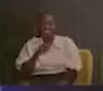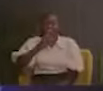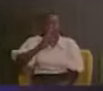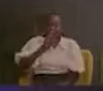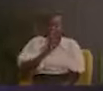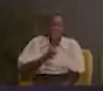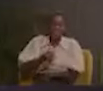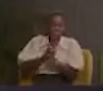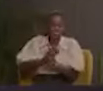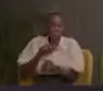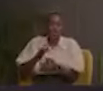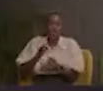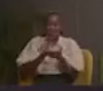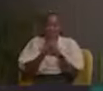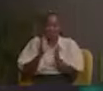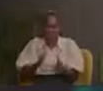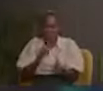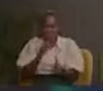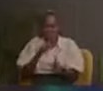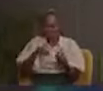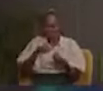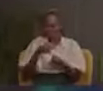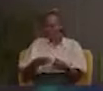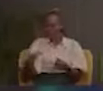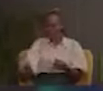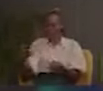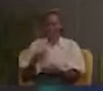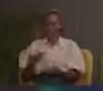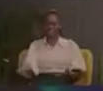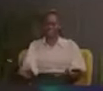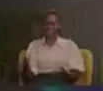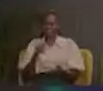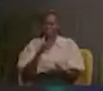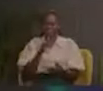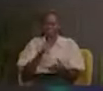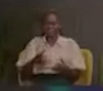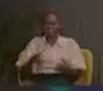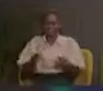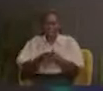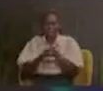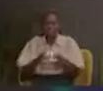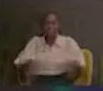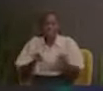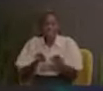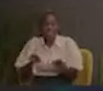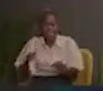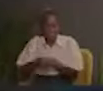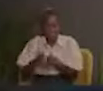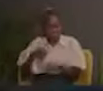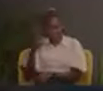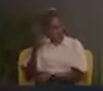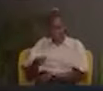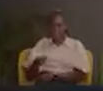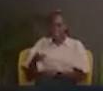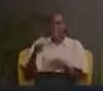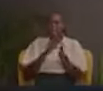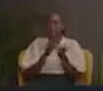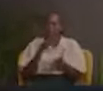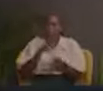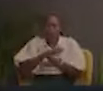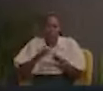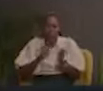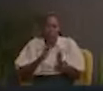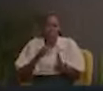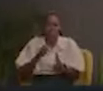heritage of the believer is not material things, as important as they are. The Bible says, let not the wise man glory in his wisdom. It says,